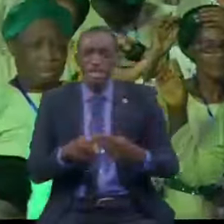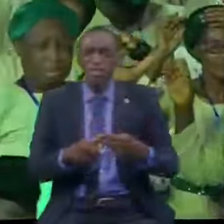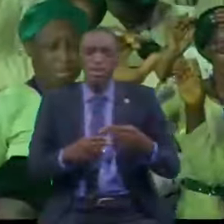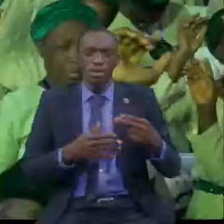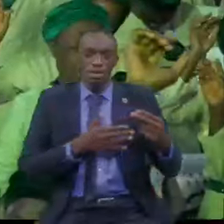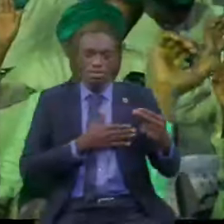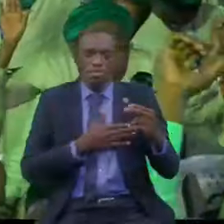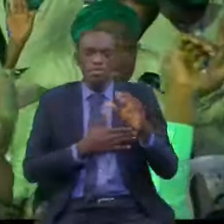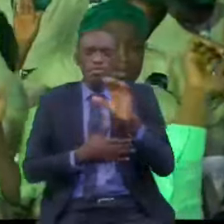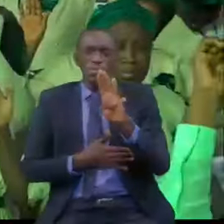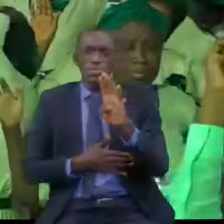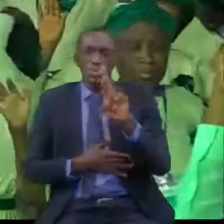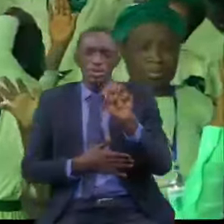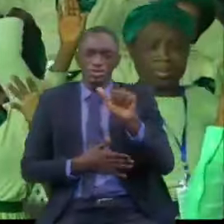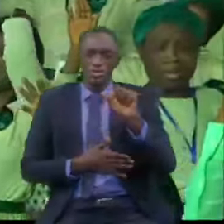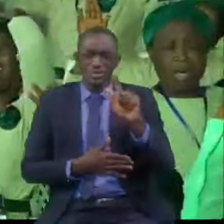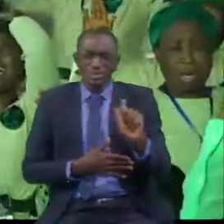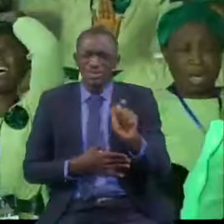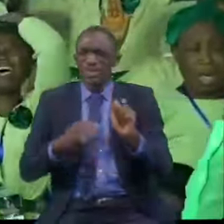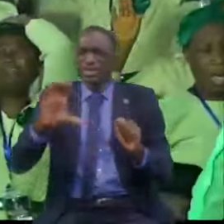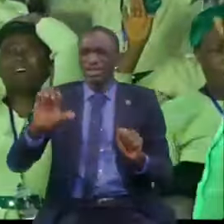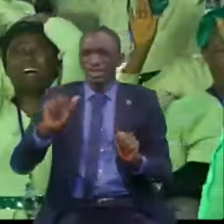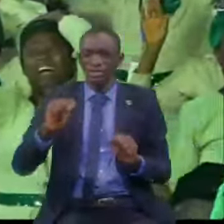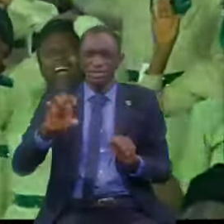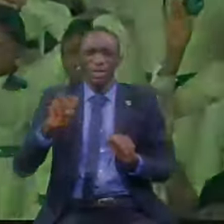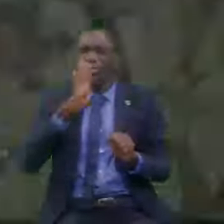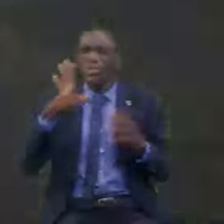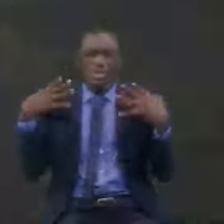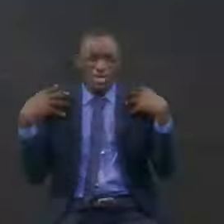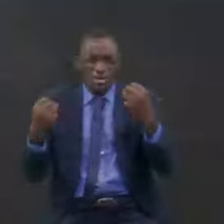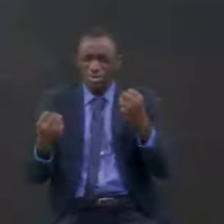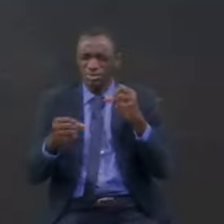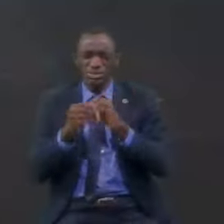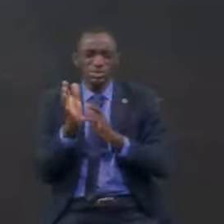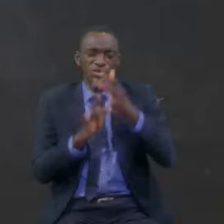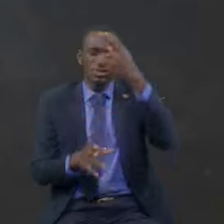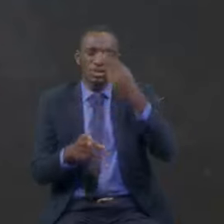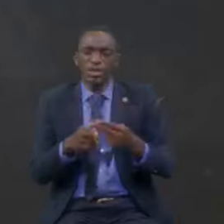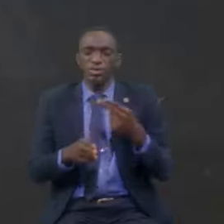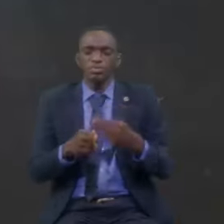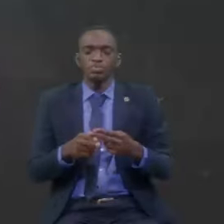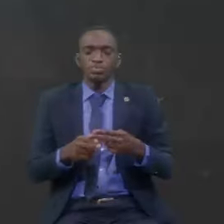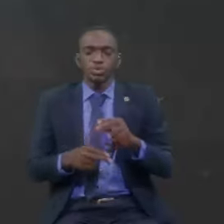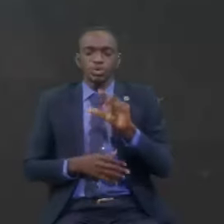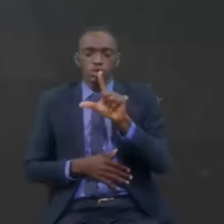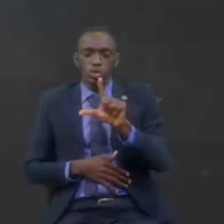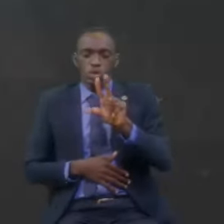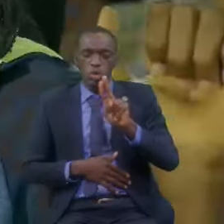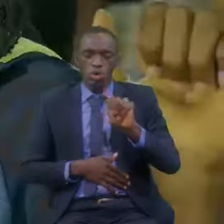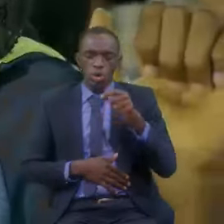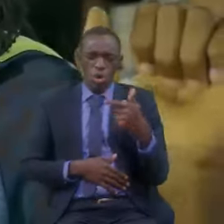be healed in Jesus' name. Lung cancer, be healed